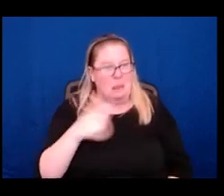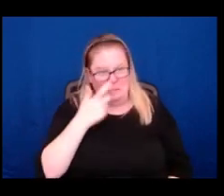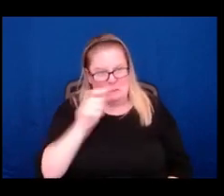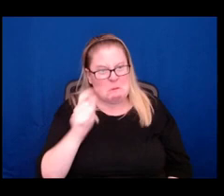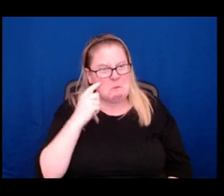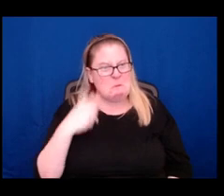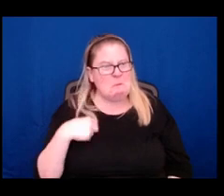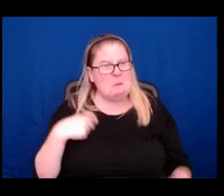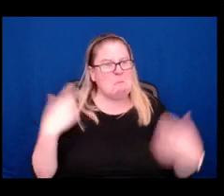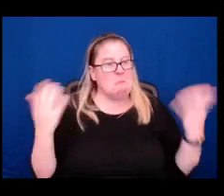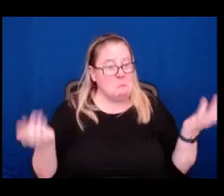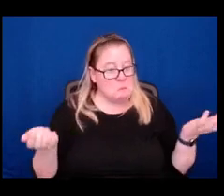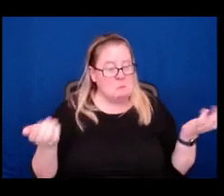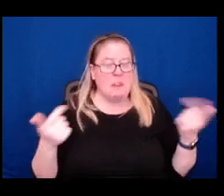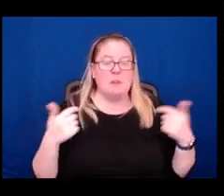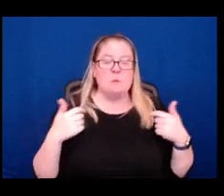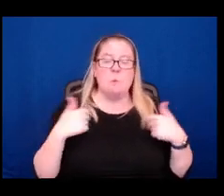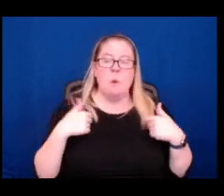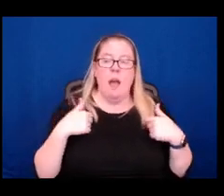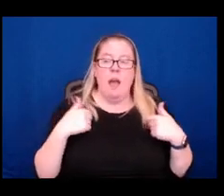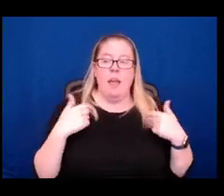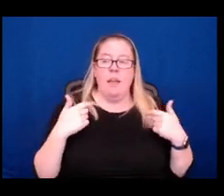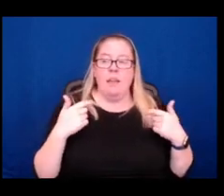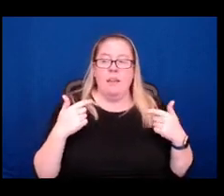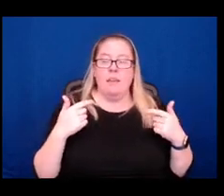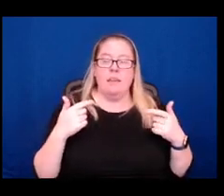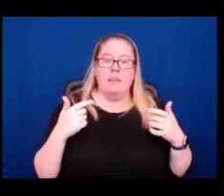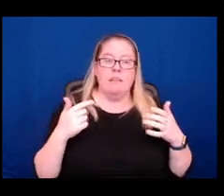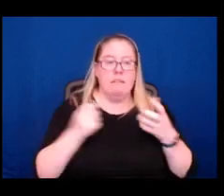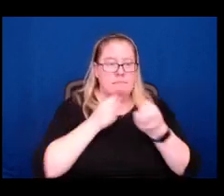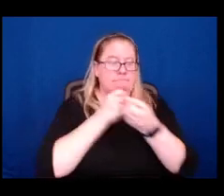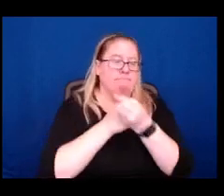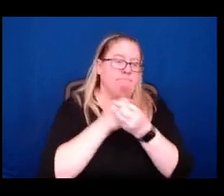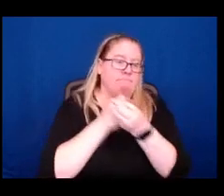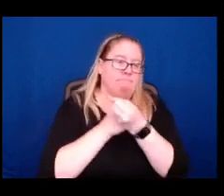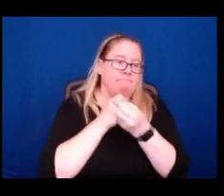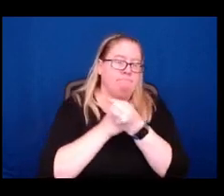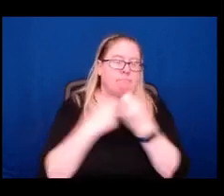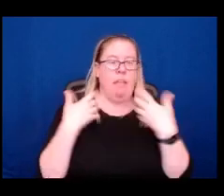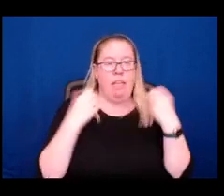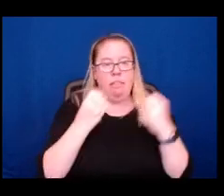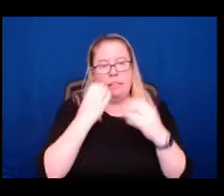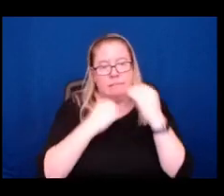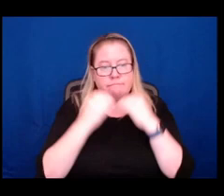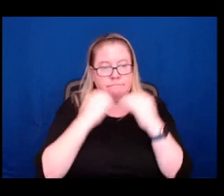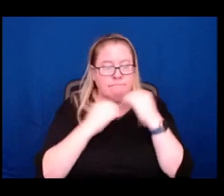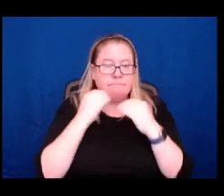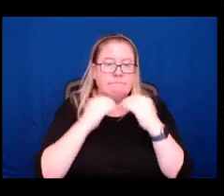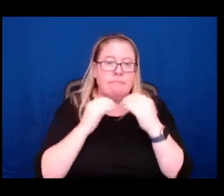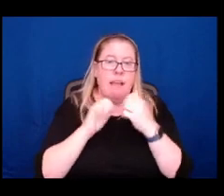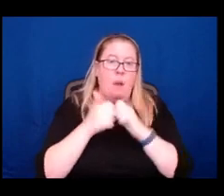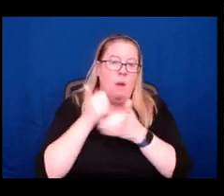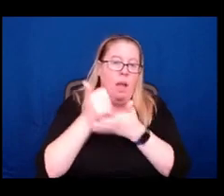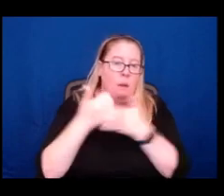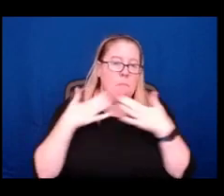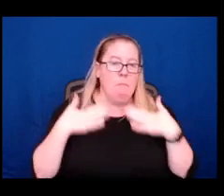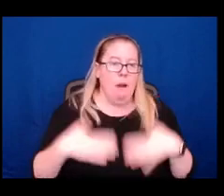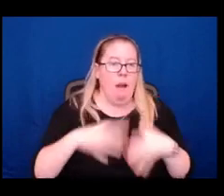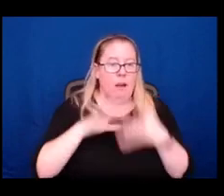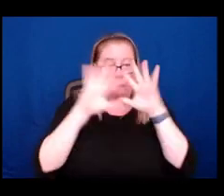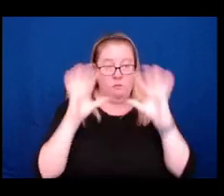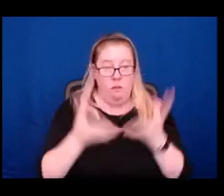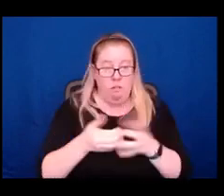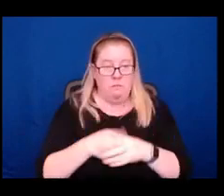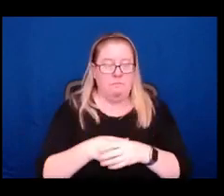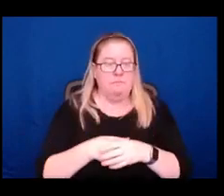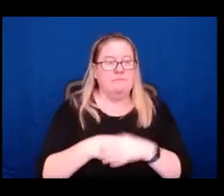so I'm definitely an advocate for healthy eating and what it can do to your body overall. So with that